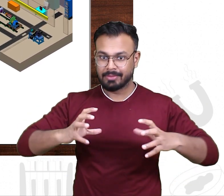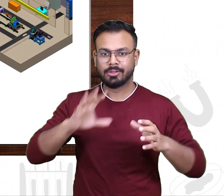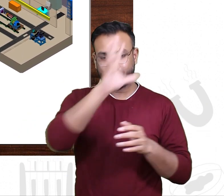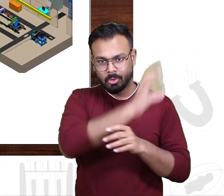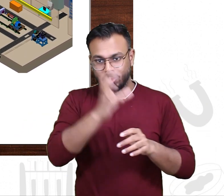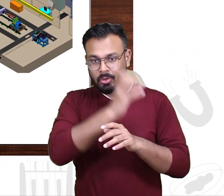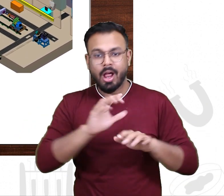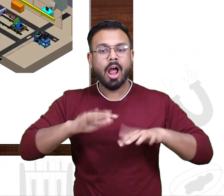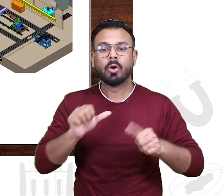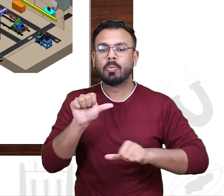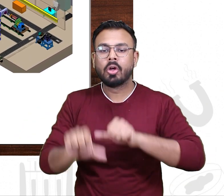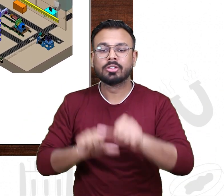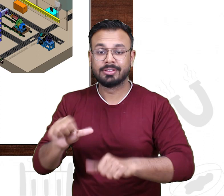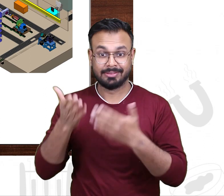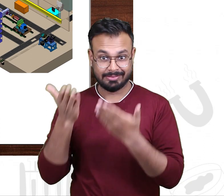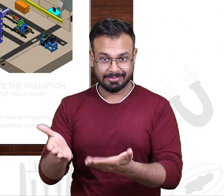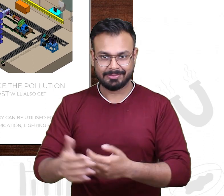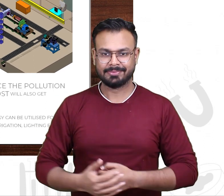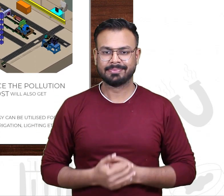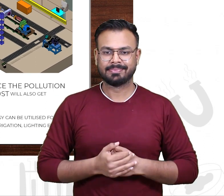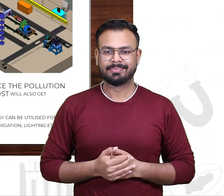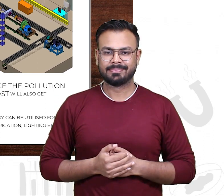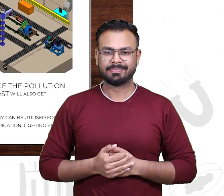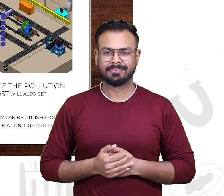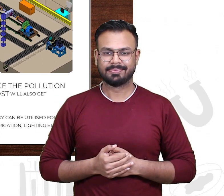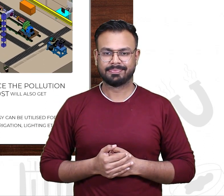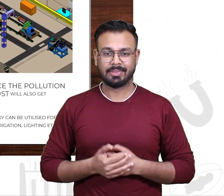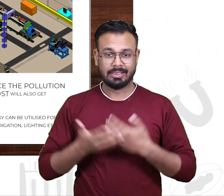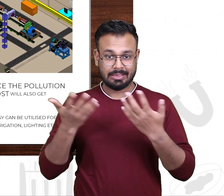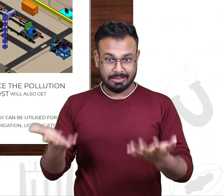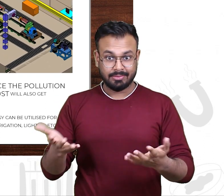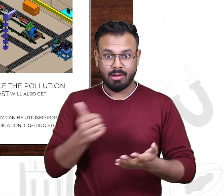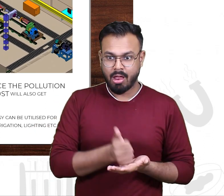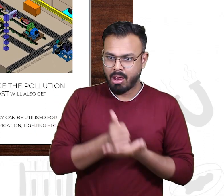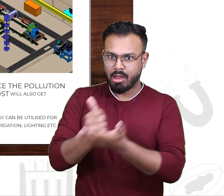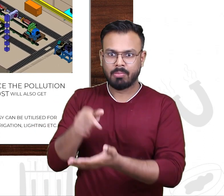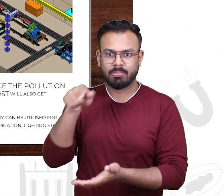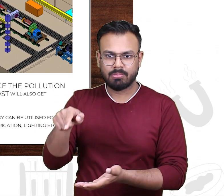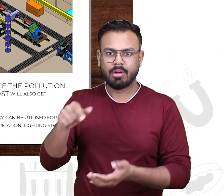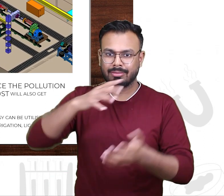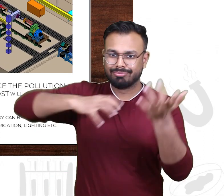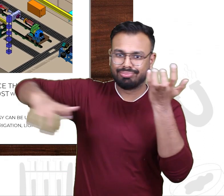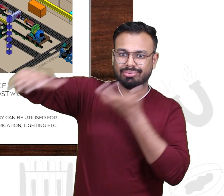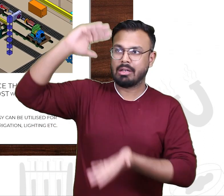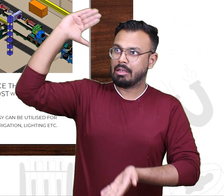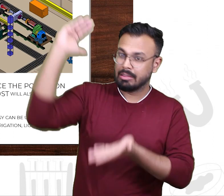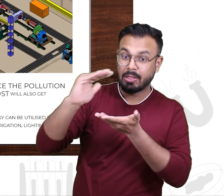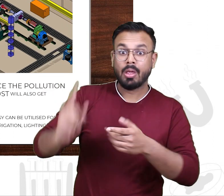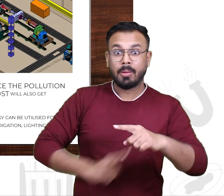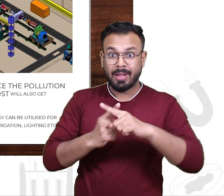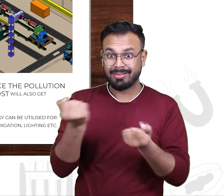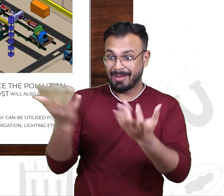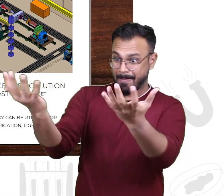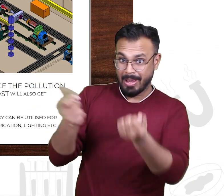to the tractor is supplied through a wire. This helps to reduce pollution as well as the running cost. Also, solar tree energy can